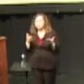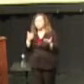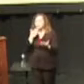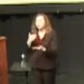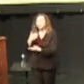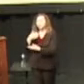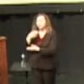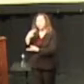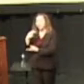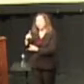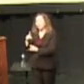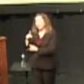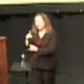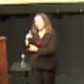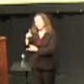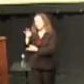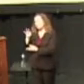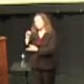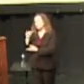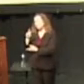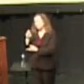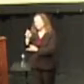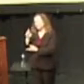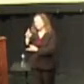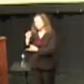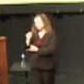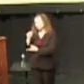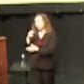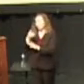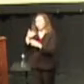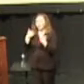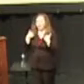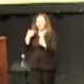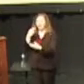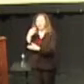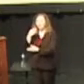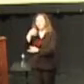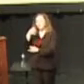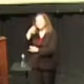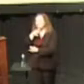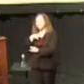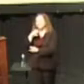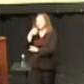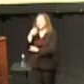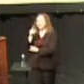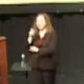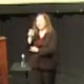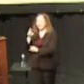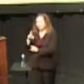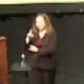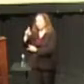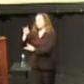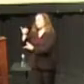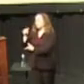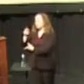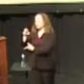Helen Keller Foundation, we have Ms. Keller Johnson Thomas, who is also the great grandniece of Helen Keller.